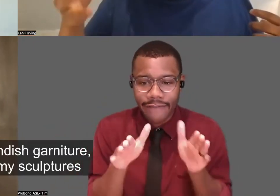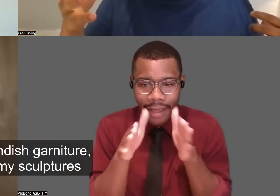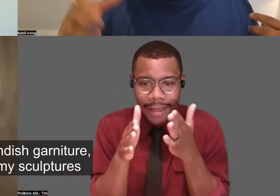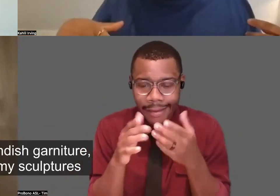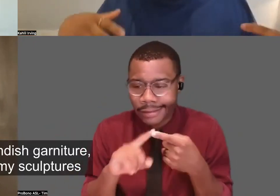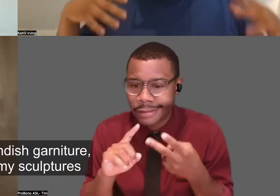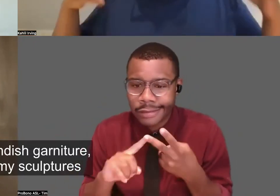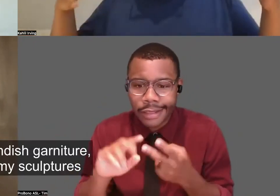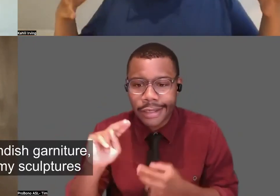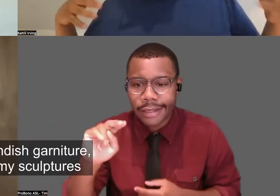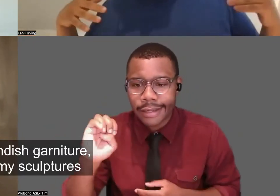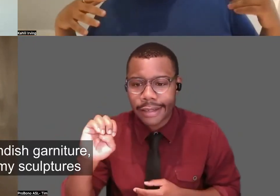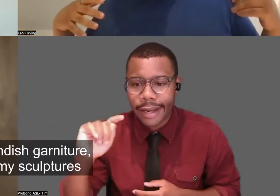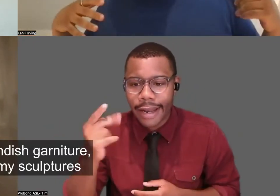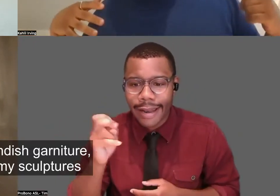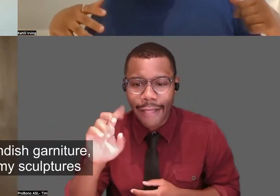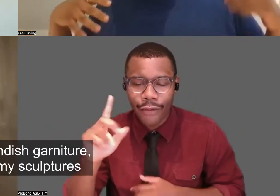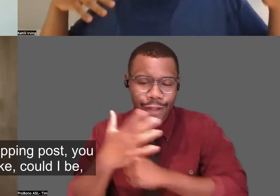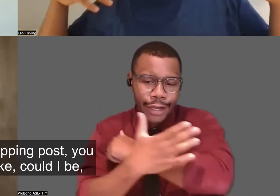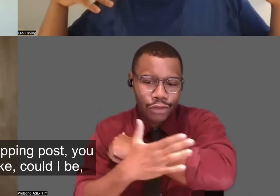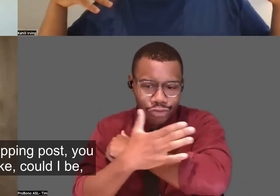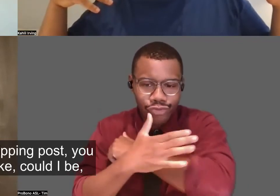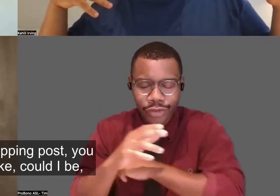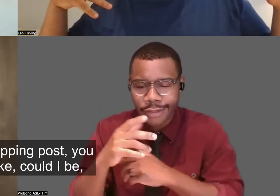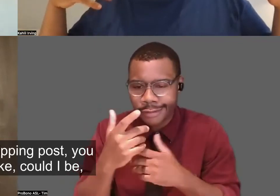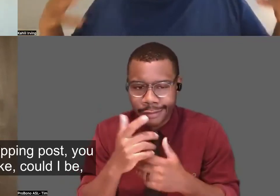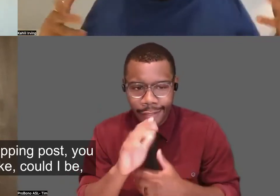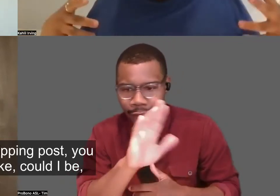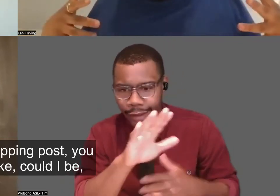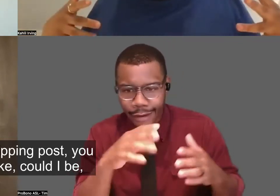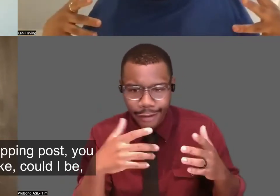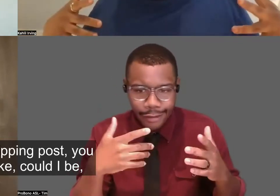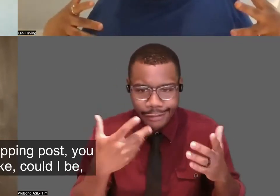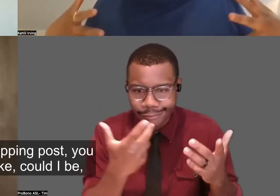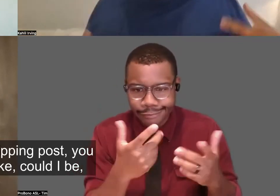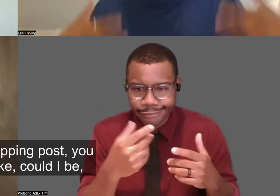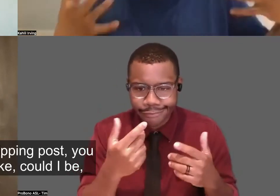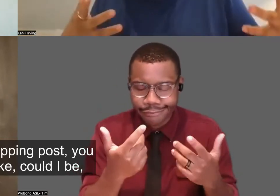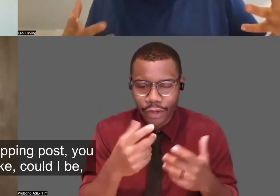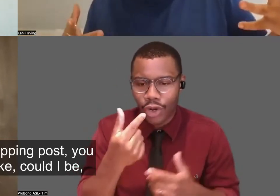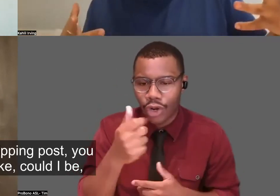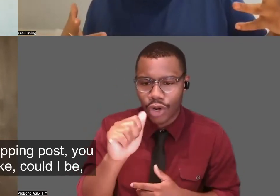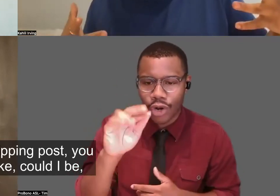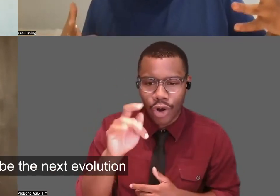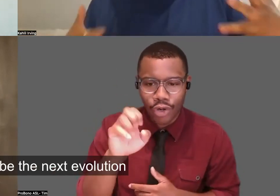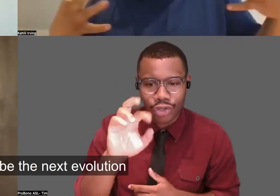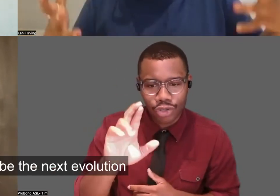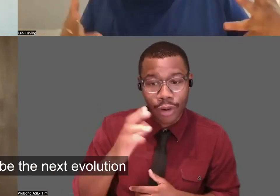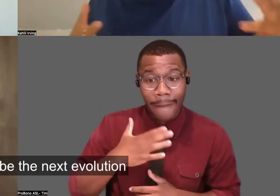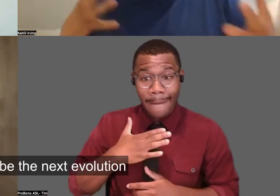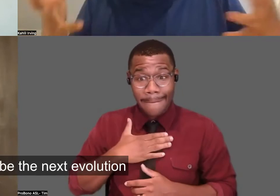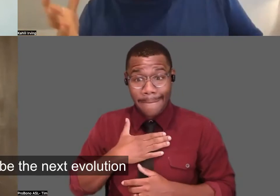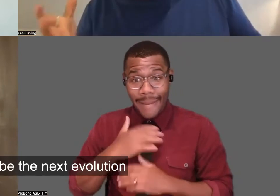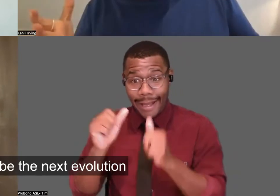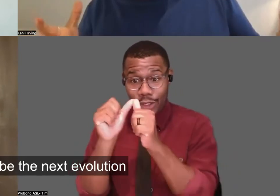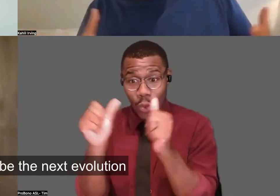Netherlandish garniture, one of my sculptures, and a whipping post, you know, like could this be